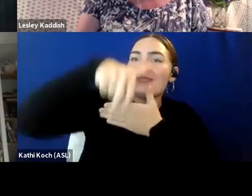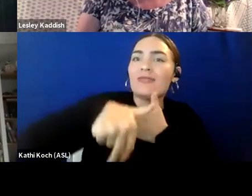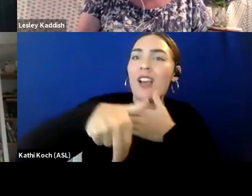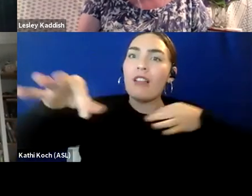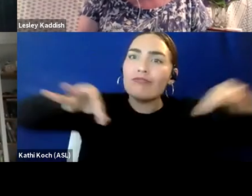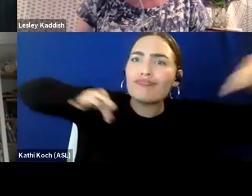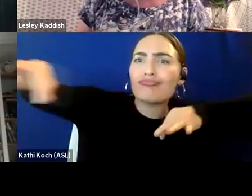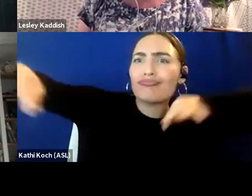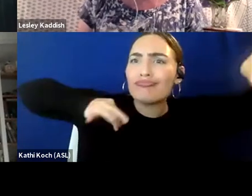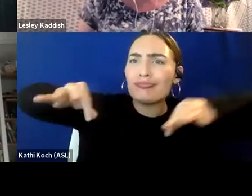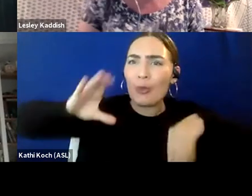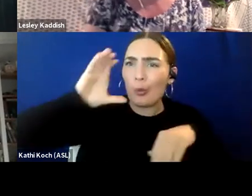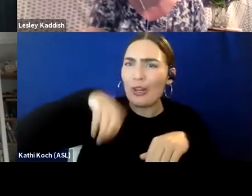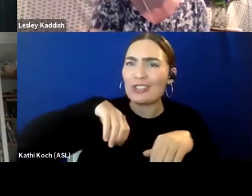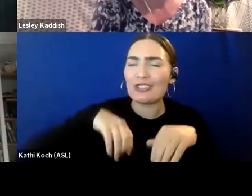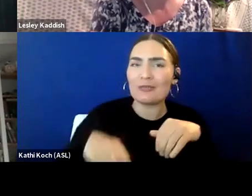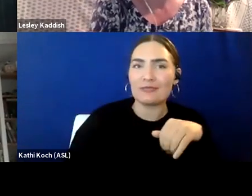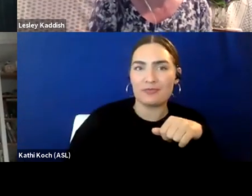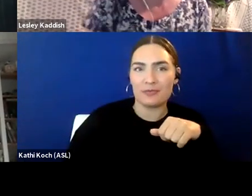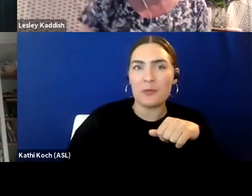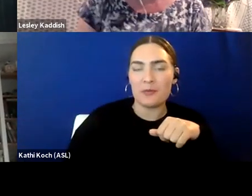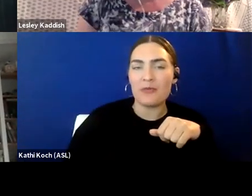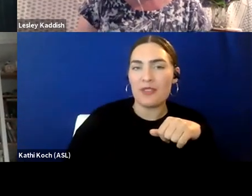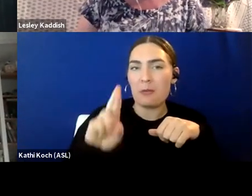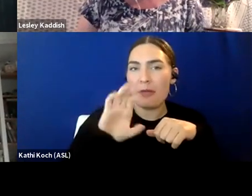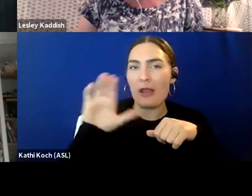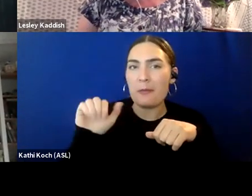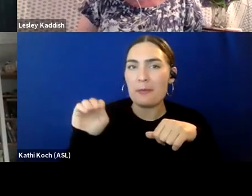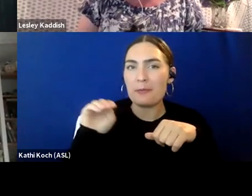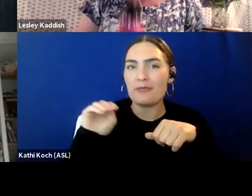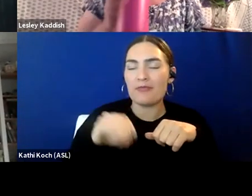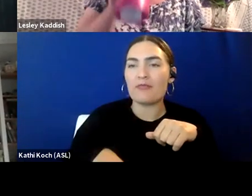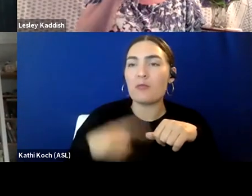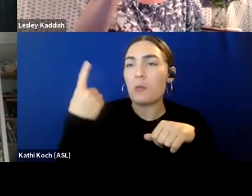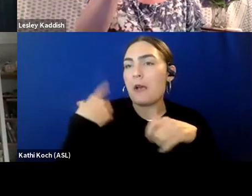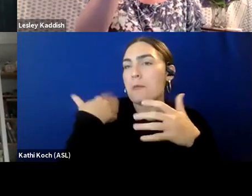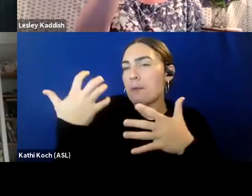like. May I say one thing too, is that